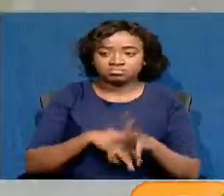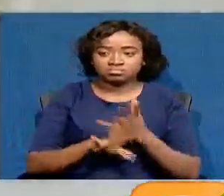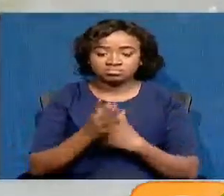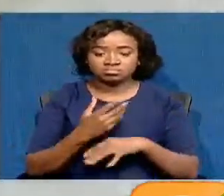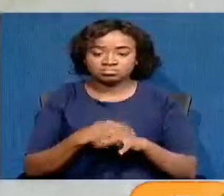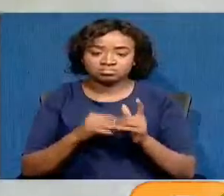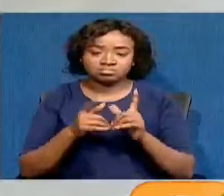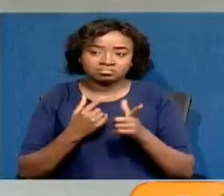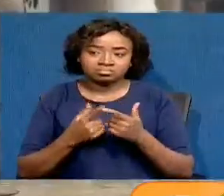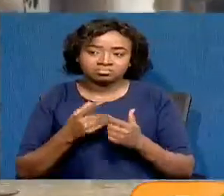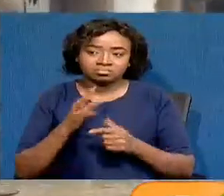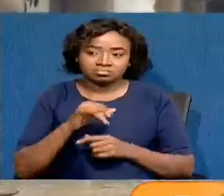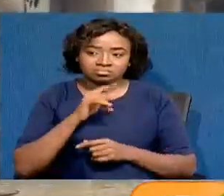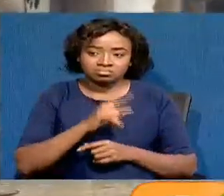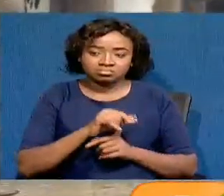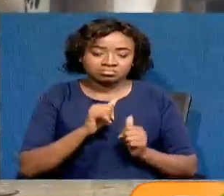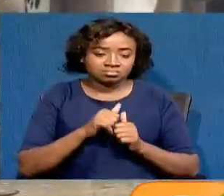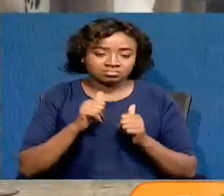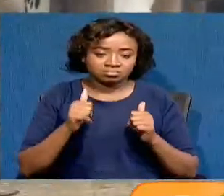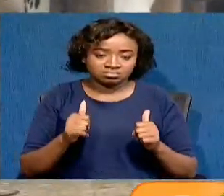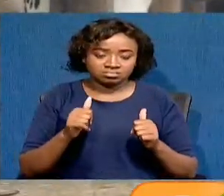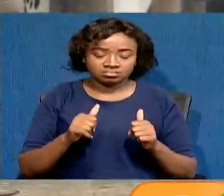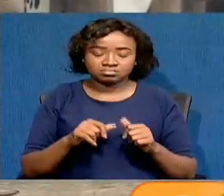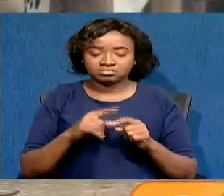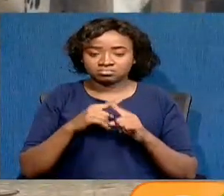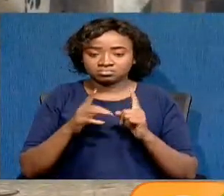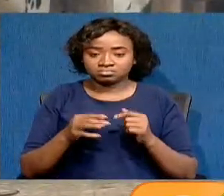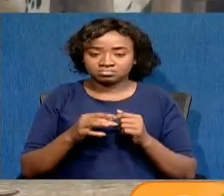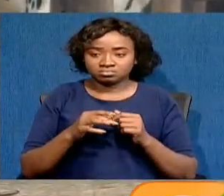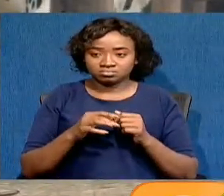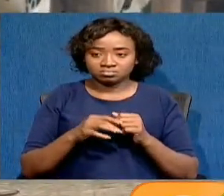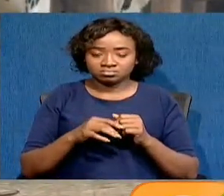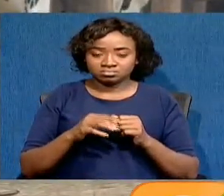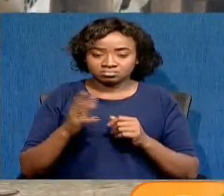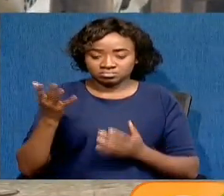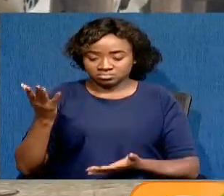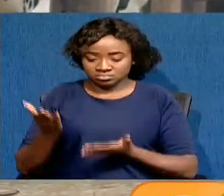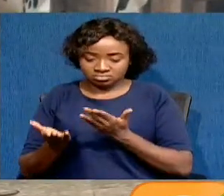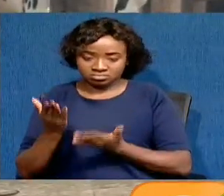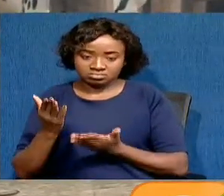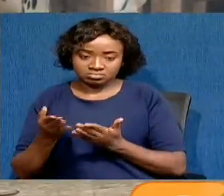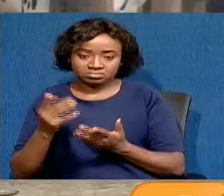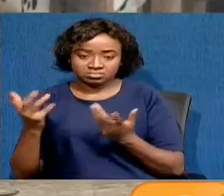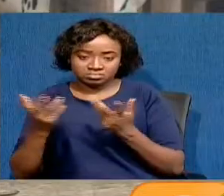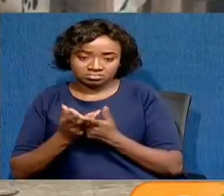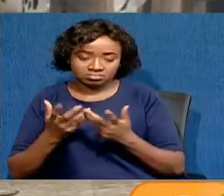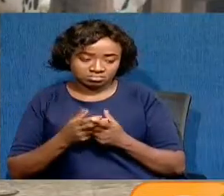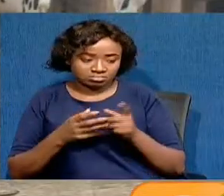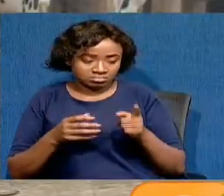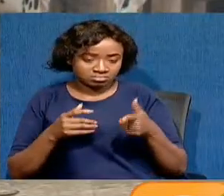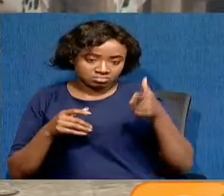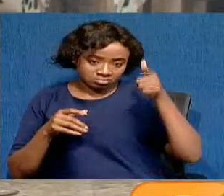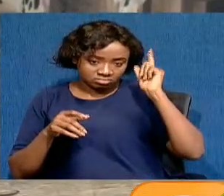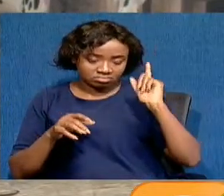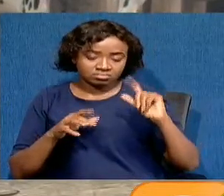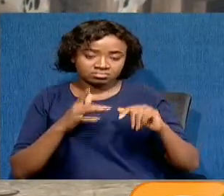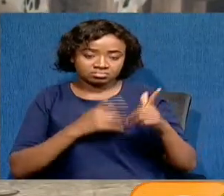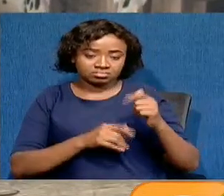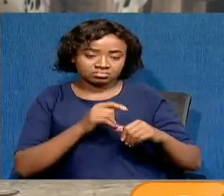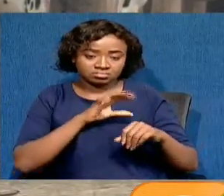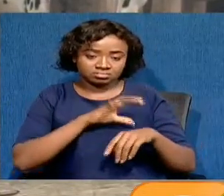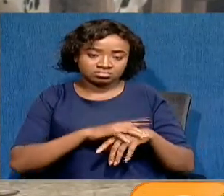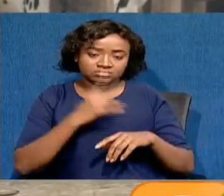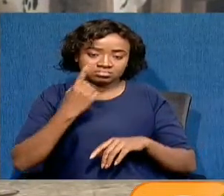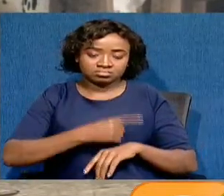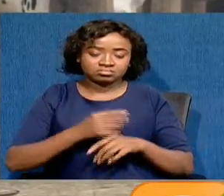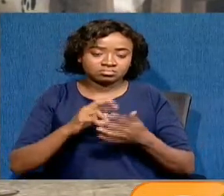the concentrates together. The concentrate is measured with the amount of cow it's producing per day. So you don't